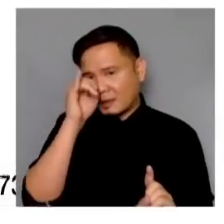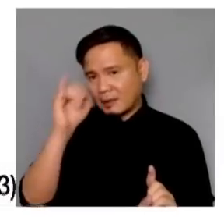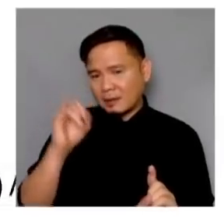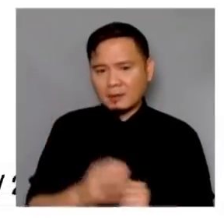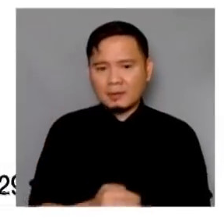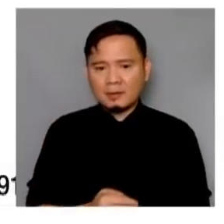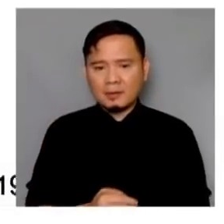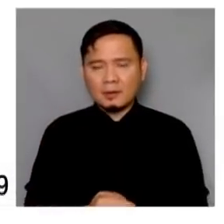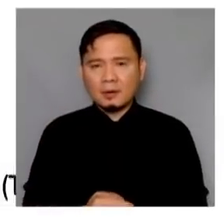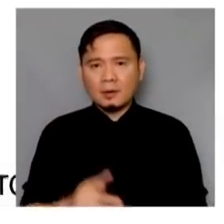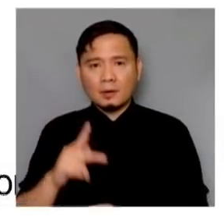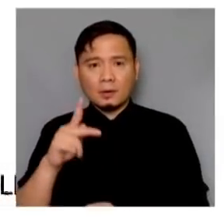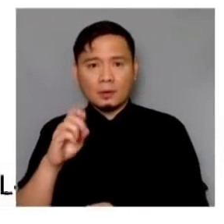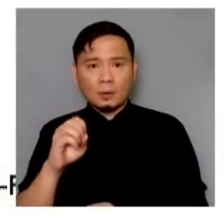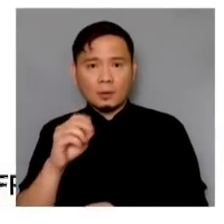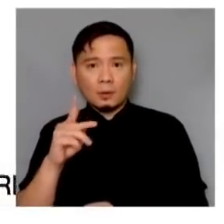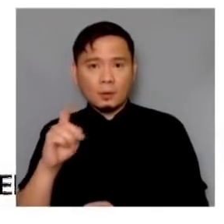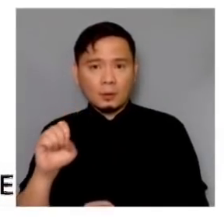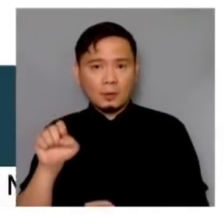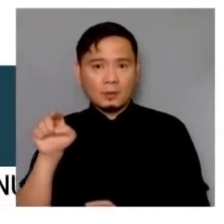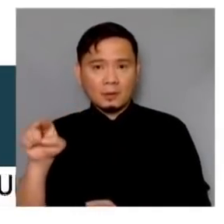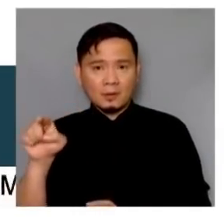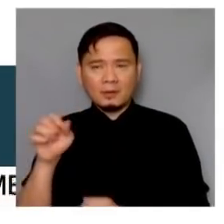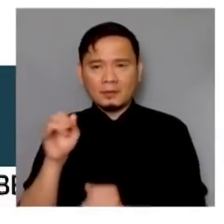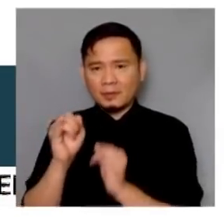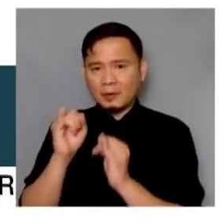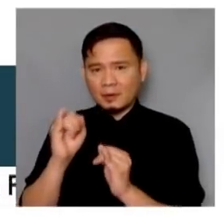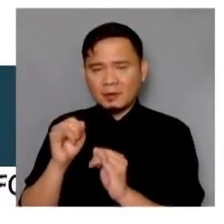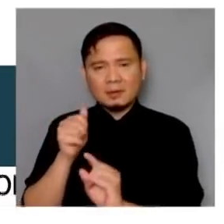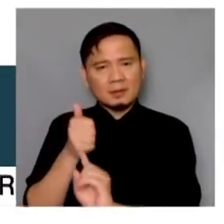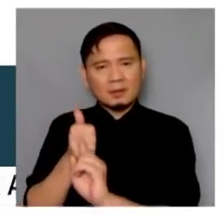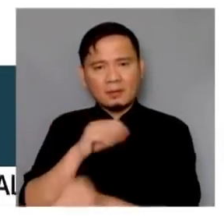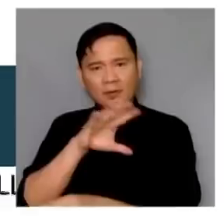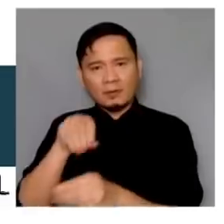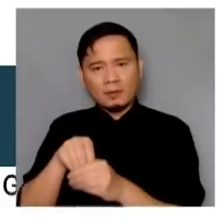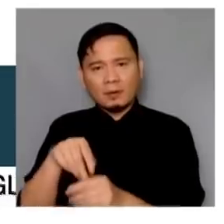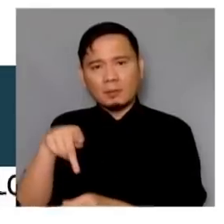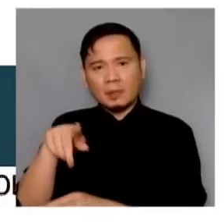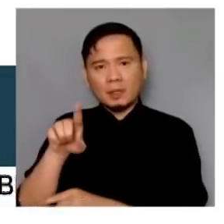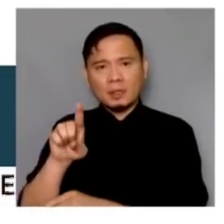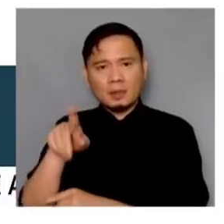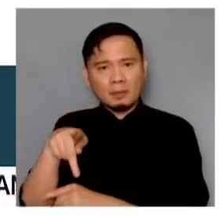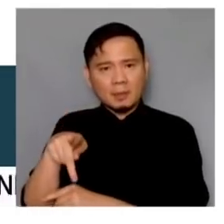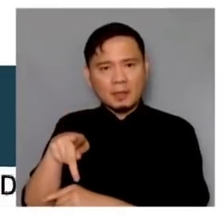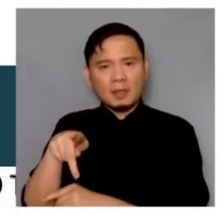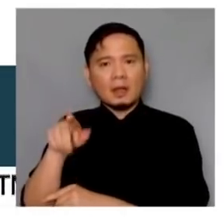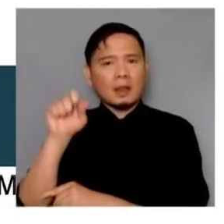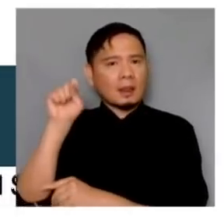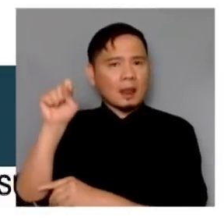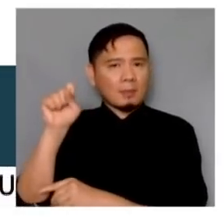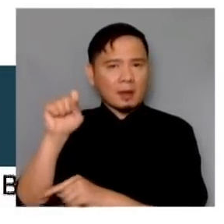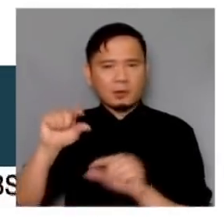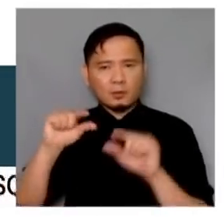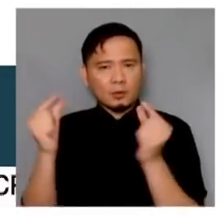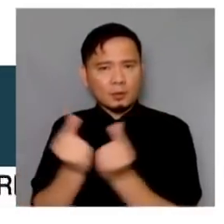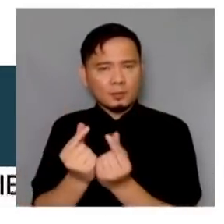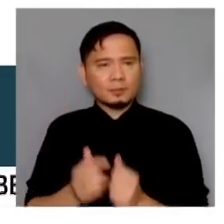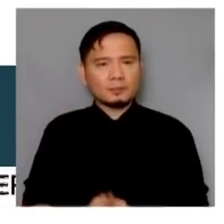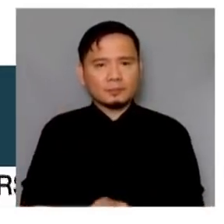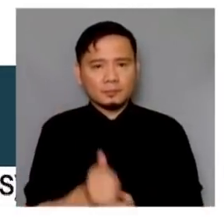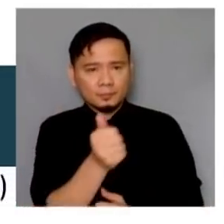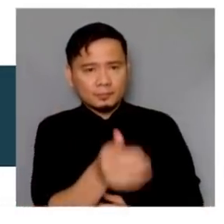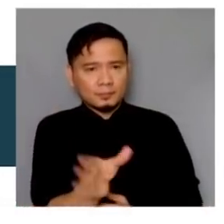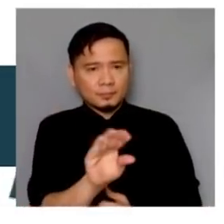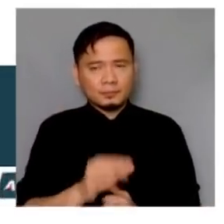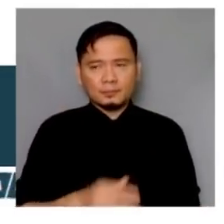head of the PDP Laban Pacquiao Wing. Senator, nice to see you again. Thanks for joining us. Good afternoon to you. Good afternoon, Carmina, and